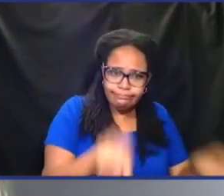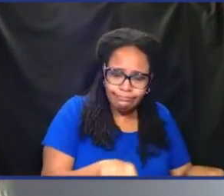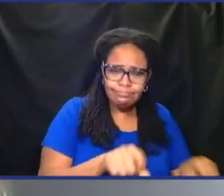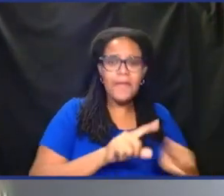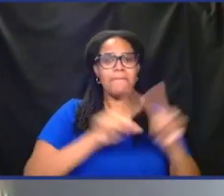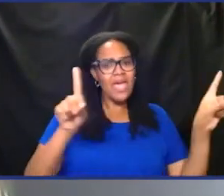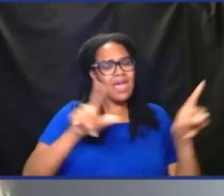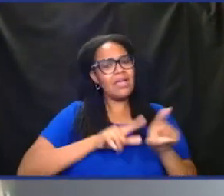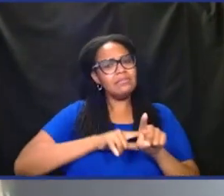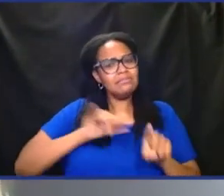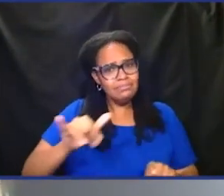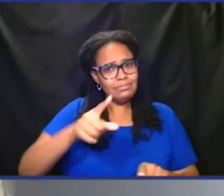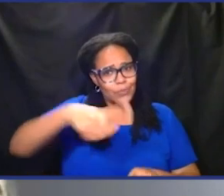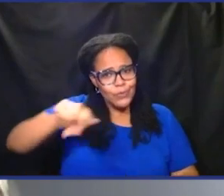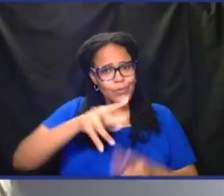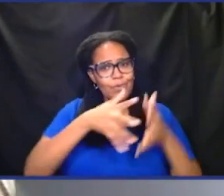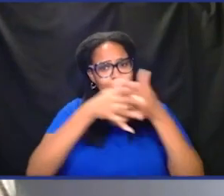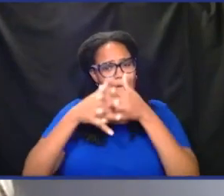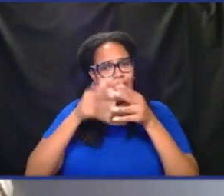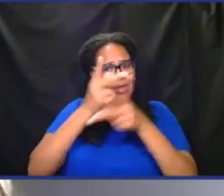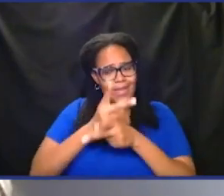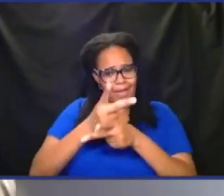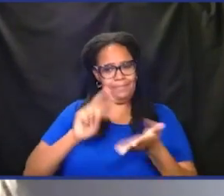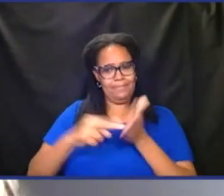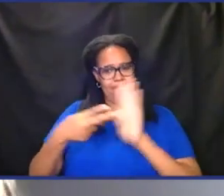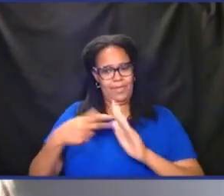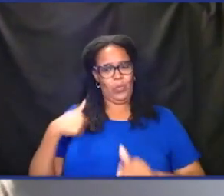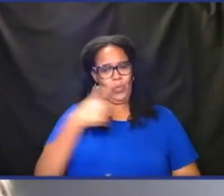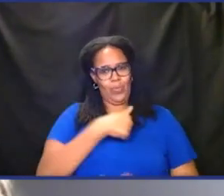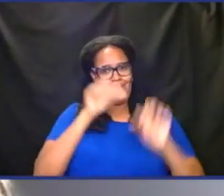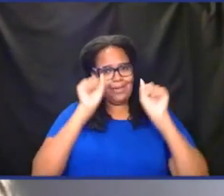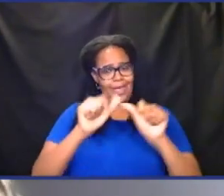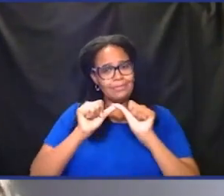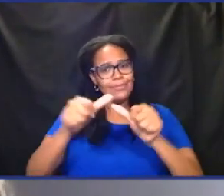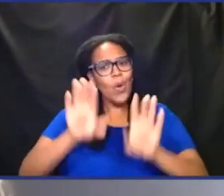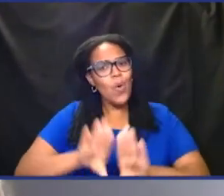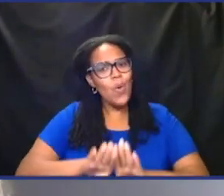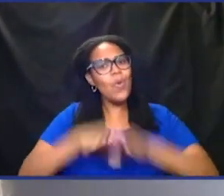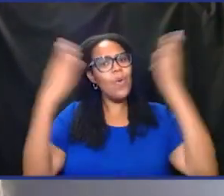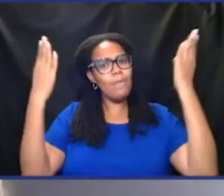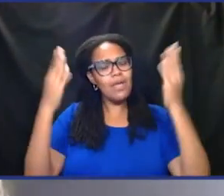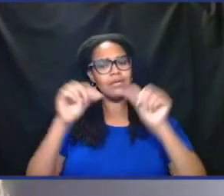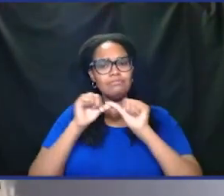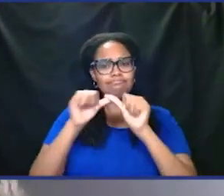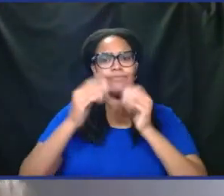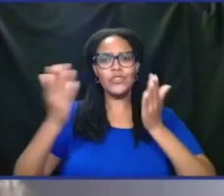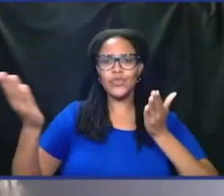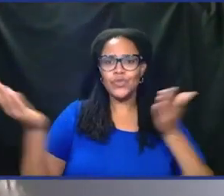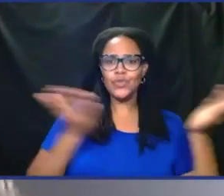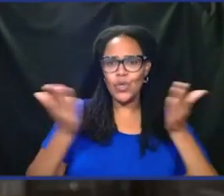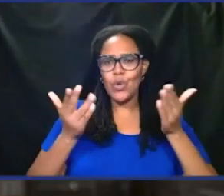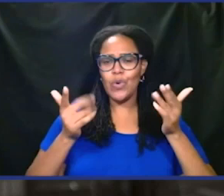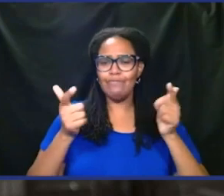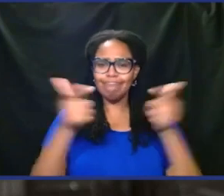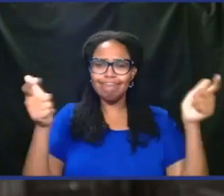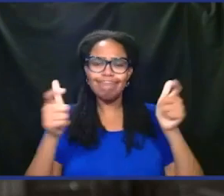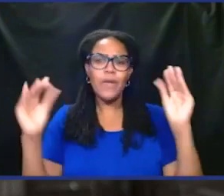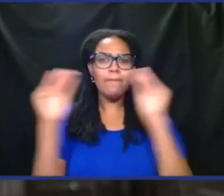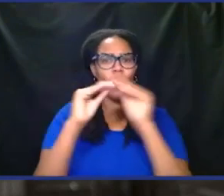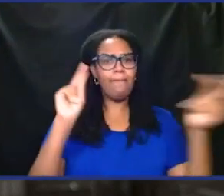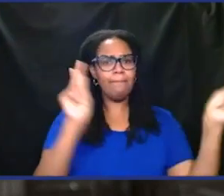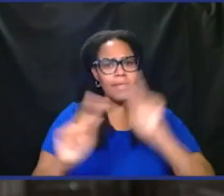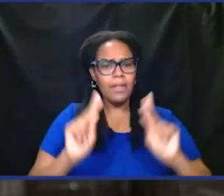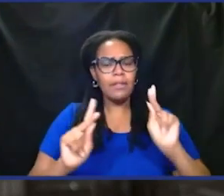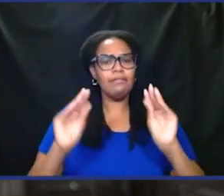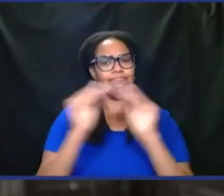Americares is helping us to keep our door open and serve this bigger community. What we do here